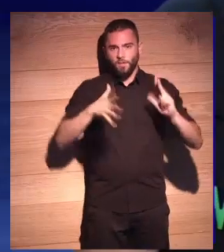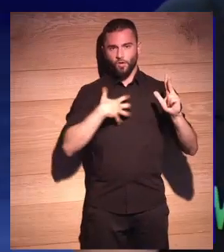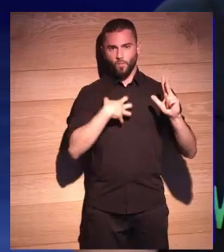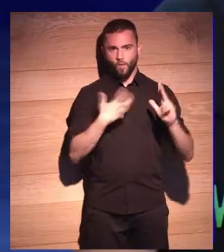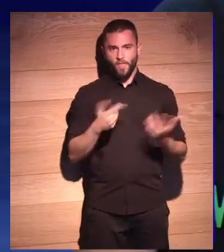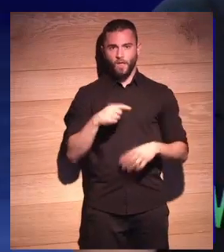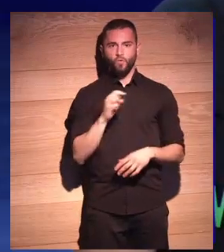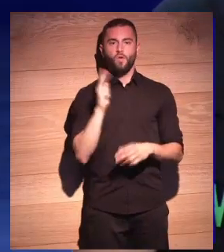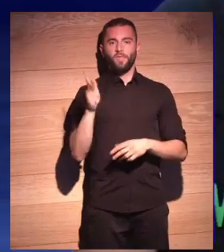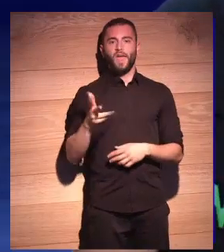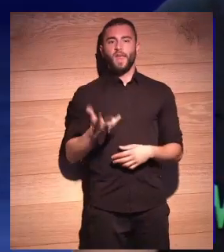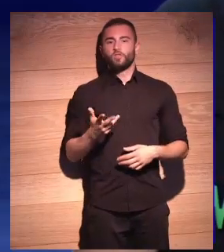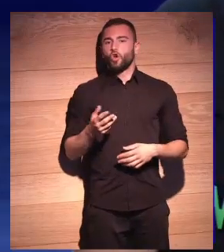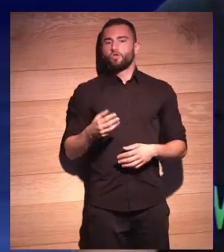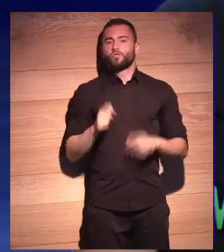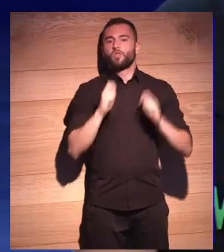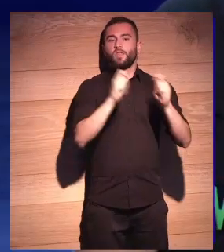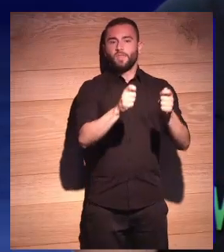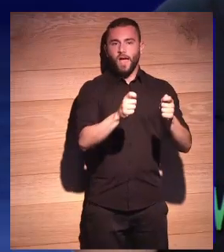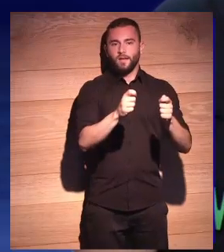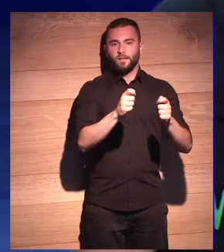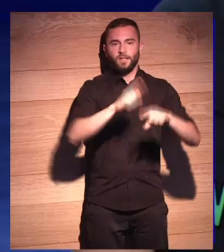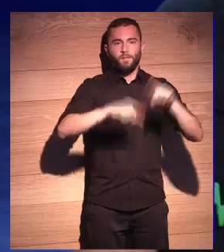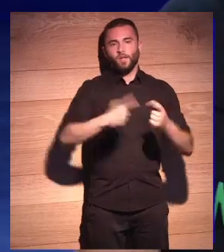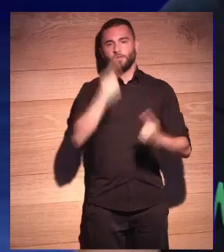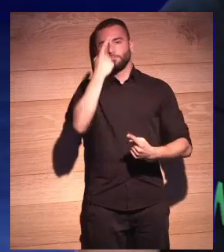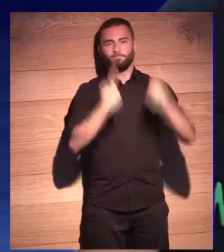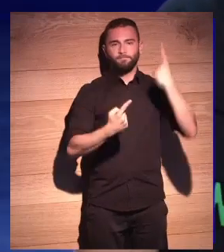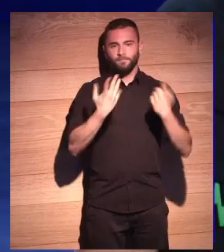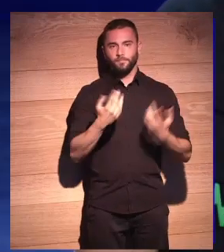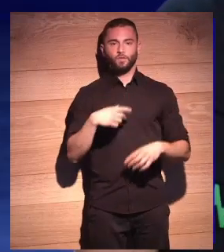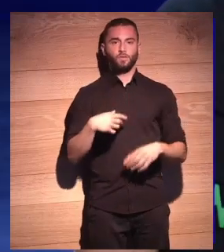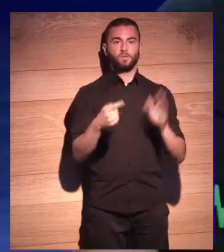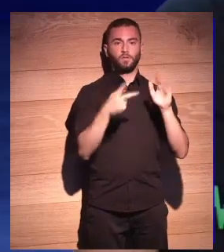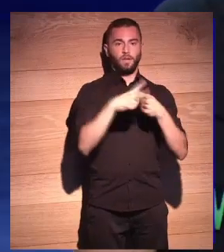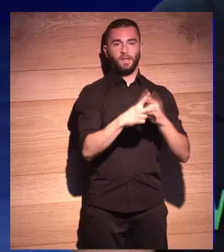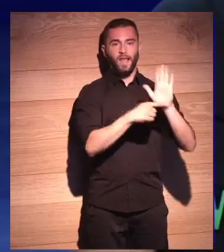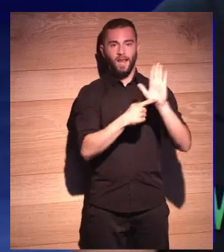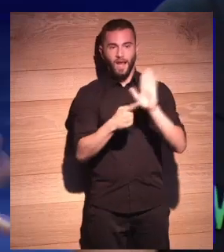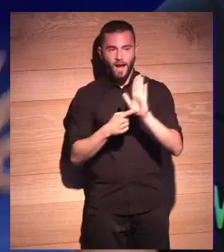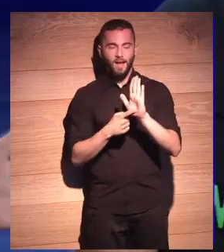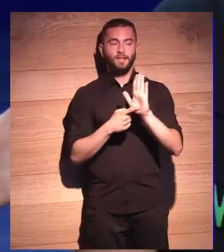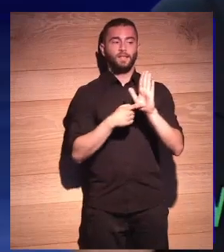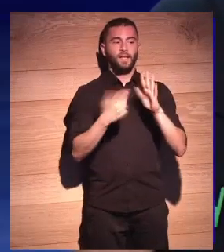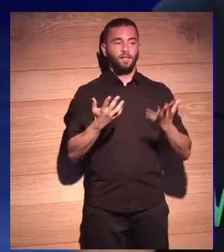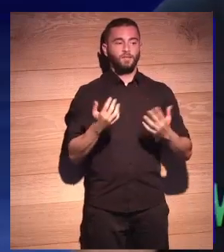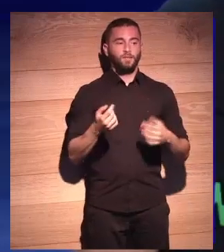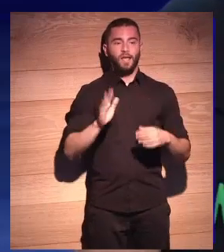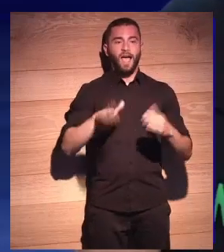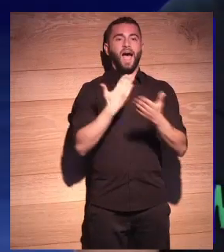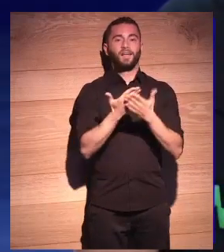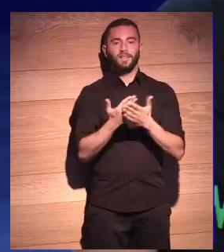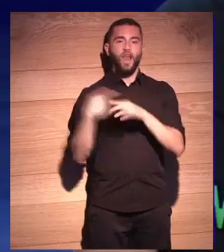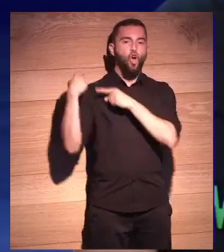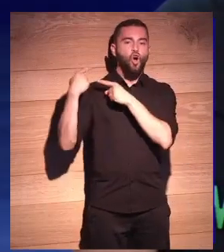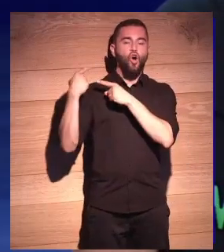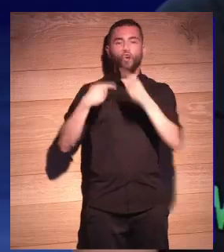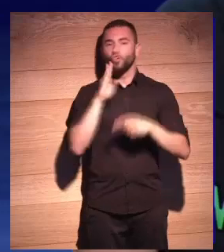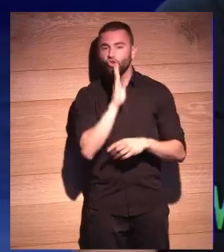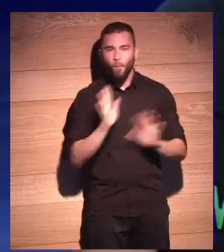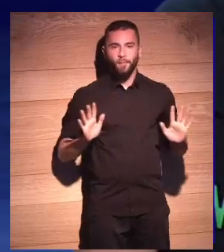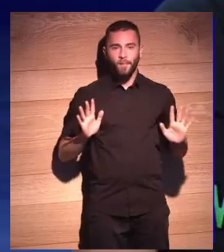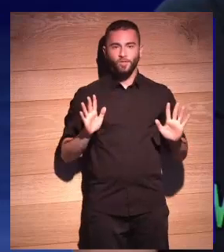you give rights to whatever you want to give rights. And there are some legal tools that you can